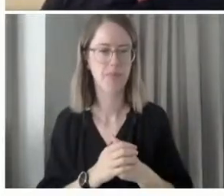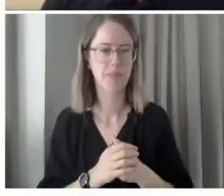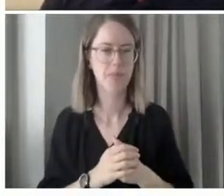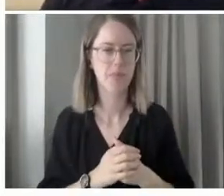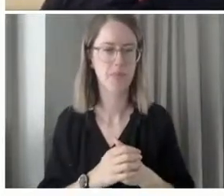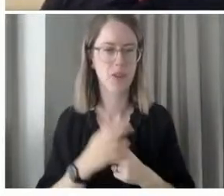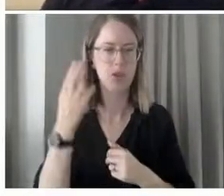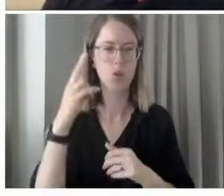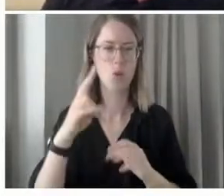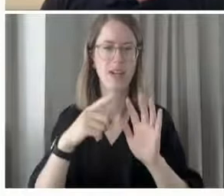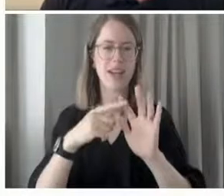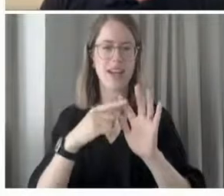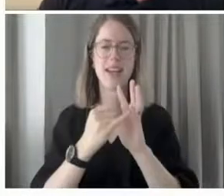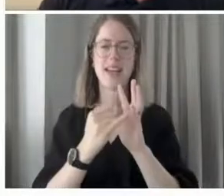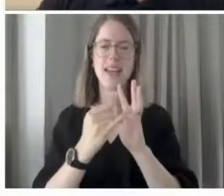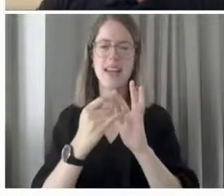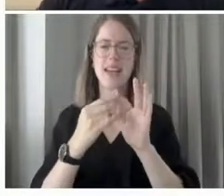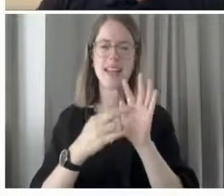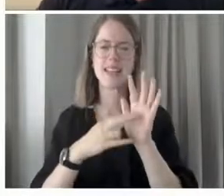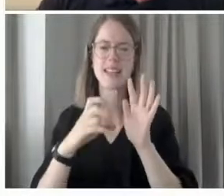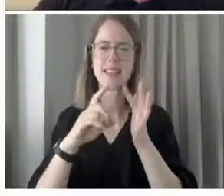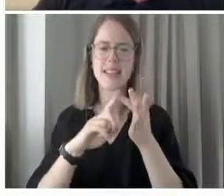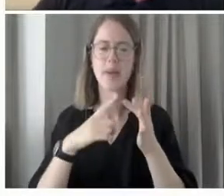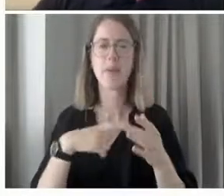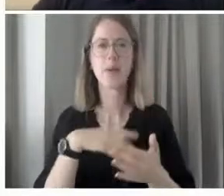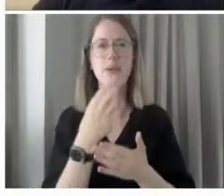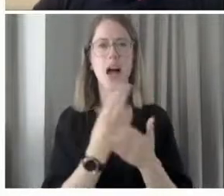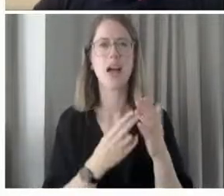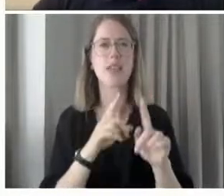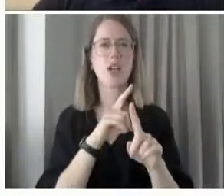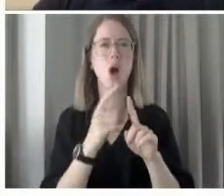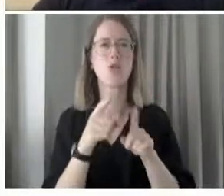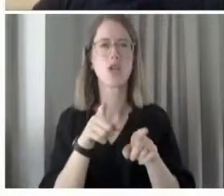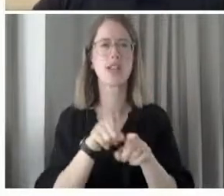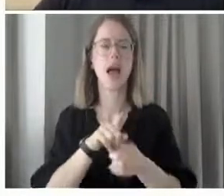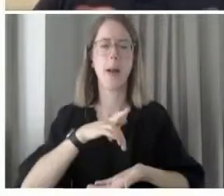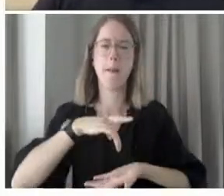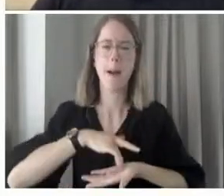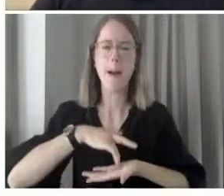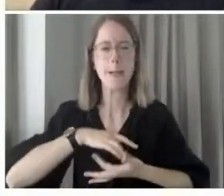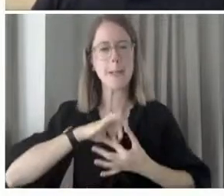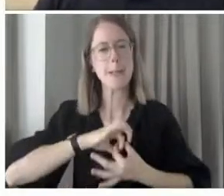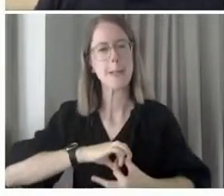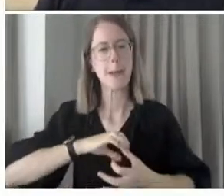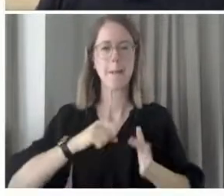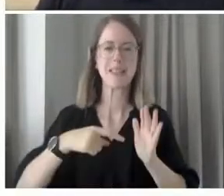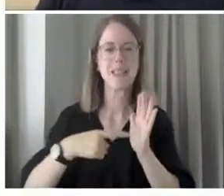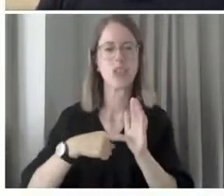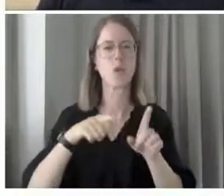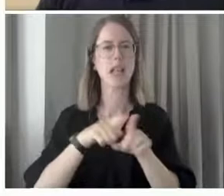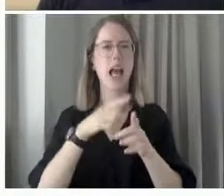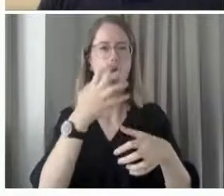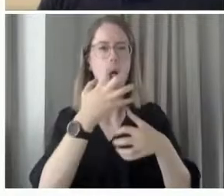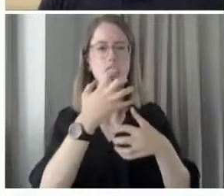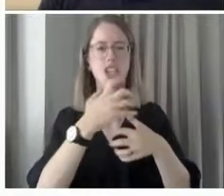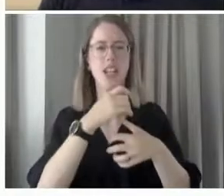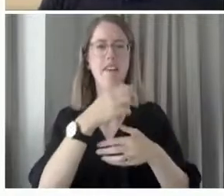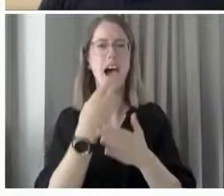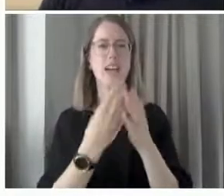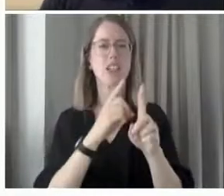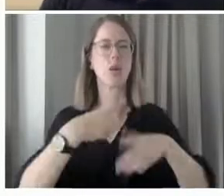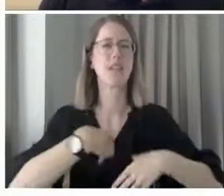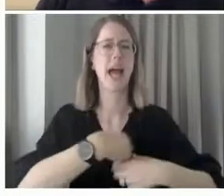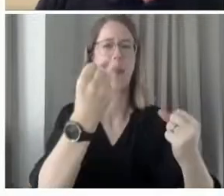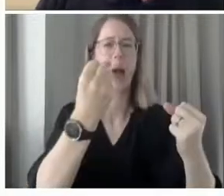essence are called that because arts and culture is literally essential to their life. It's like oxygen to them. If you took away the arts and